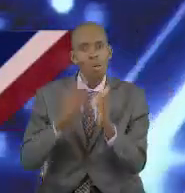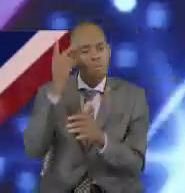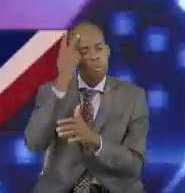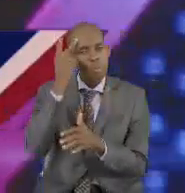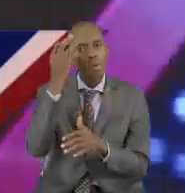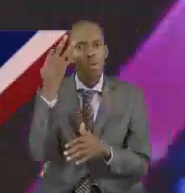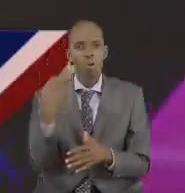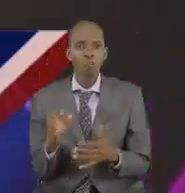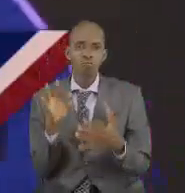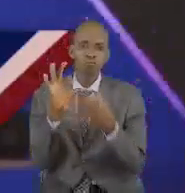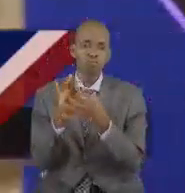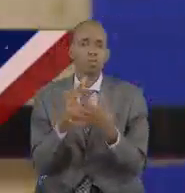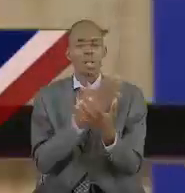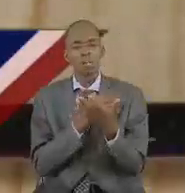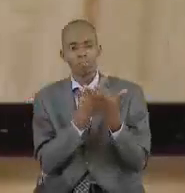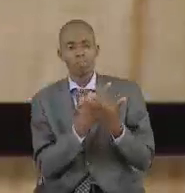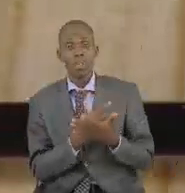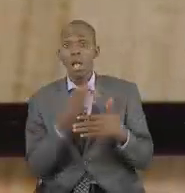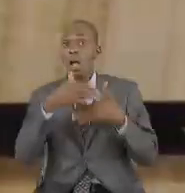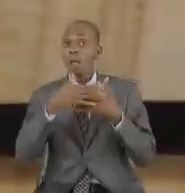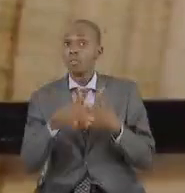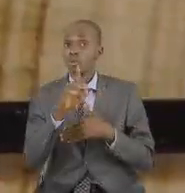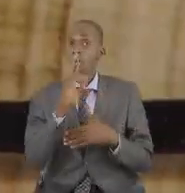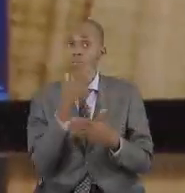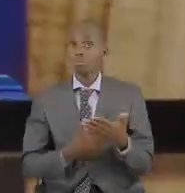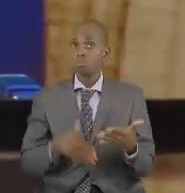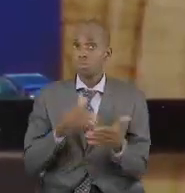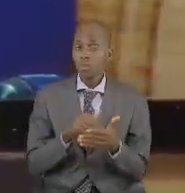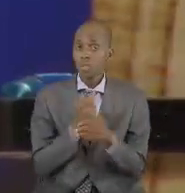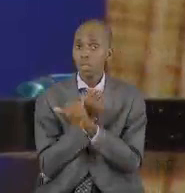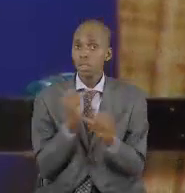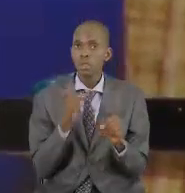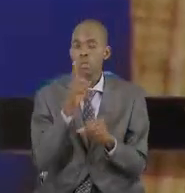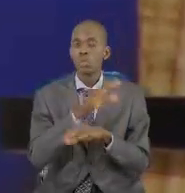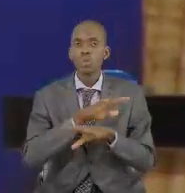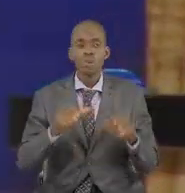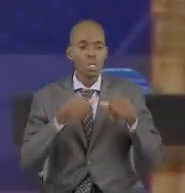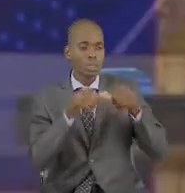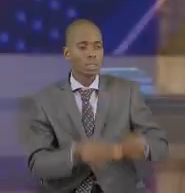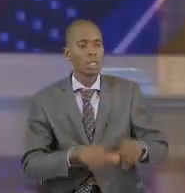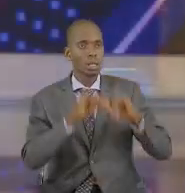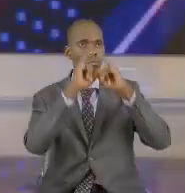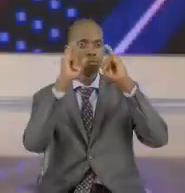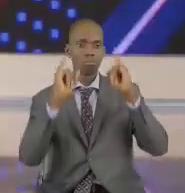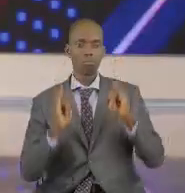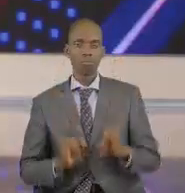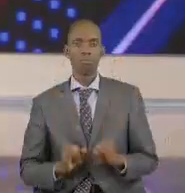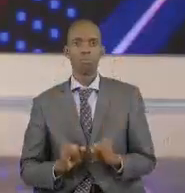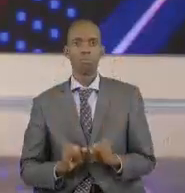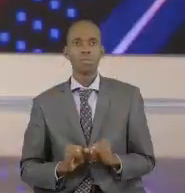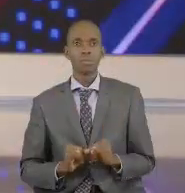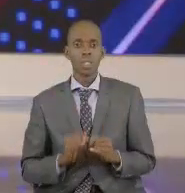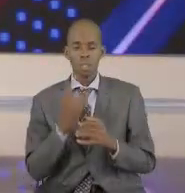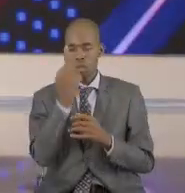born again, you don't stay as an isolated island. You connect